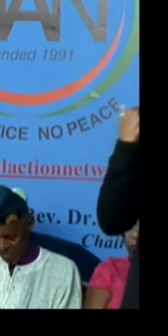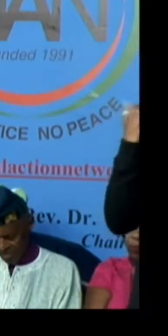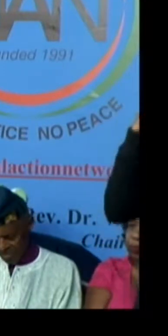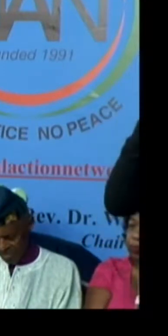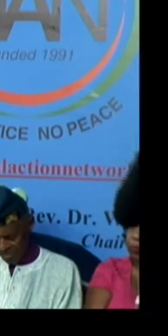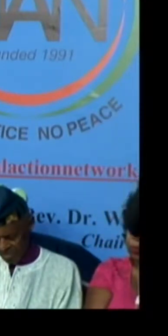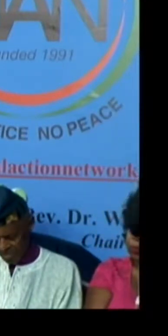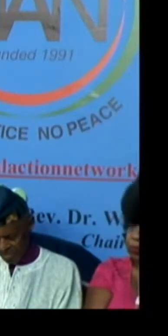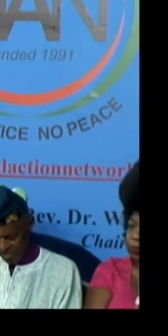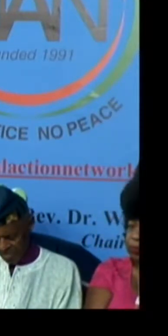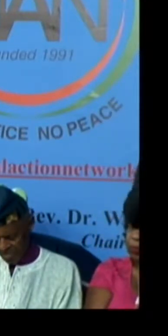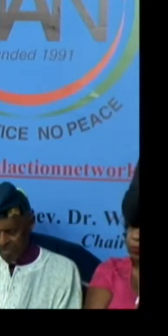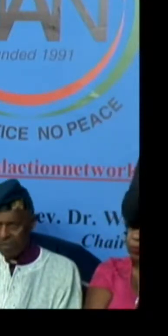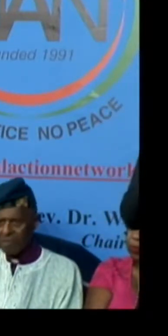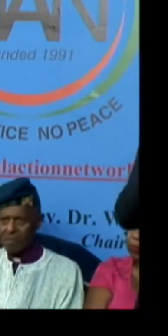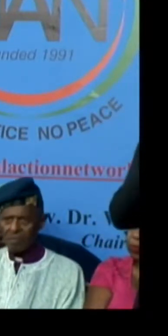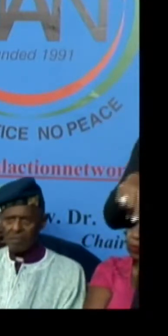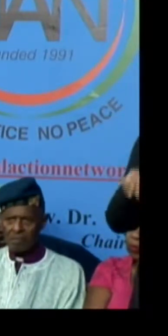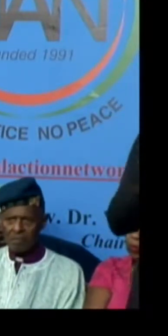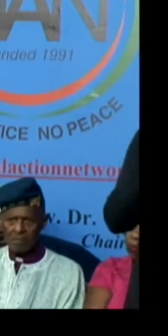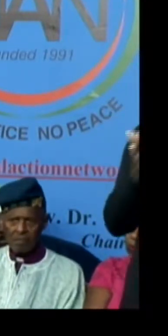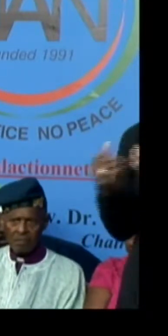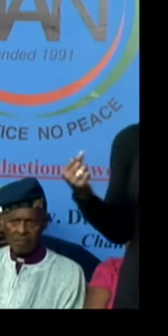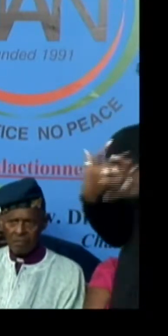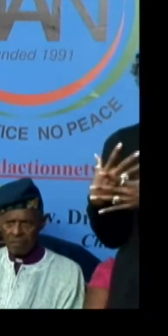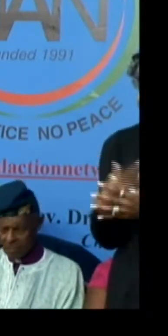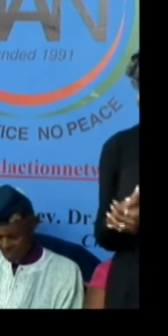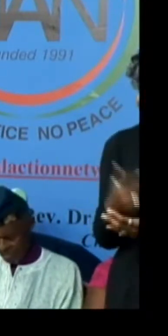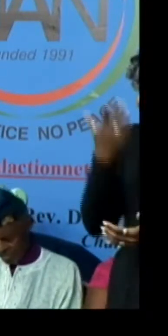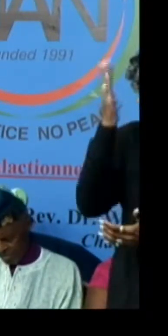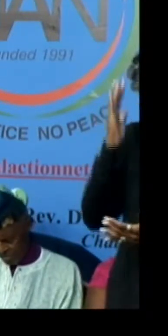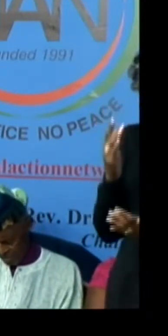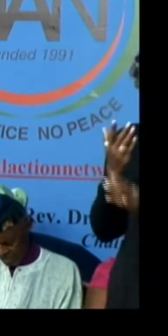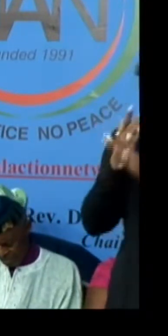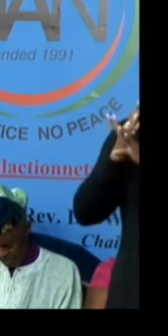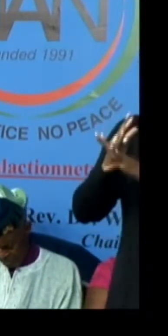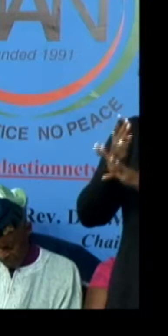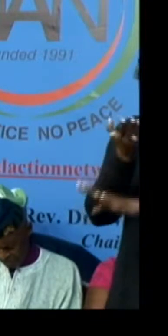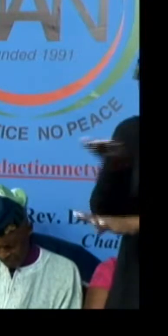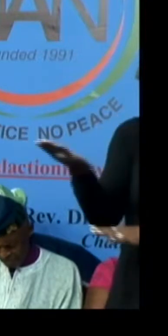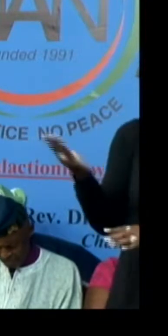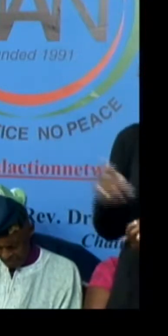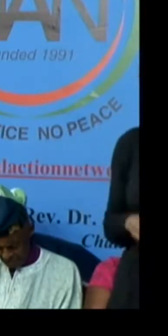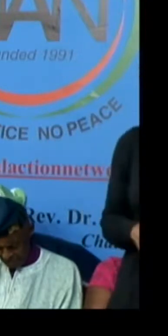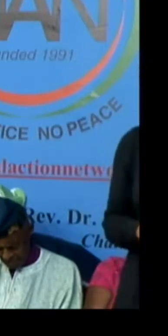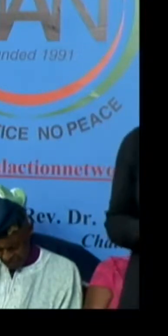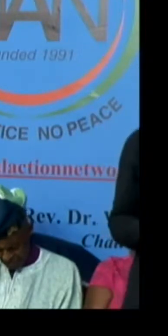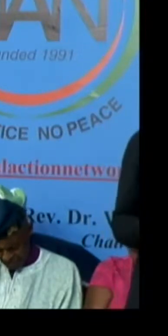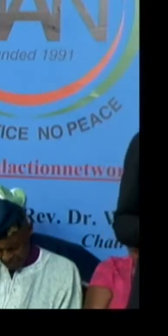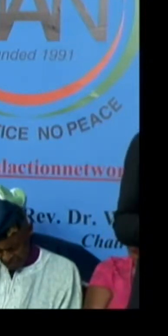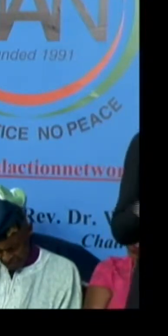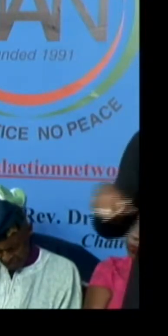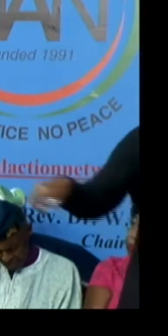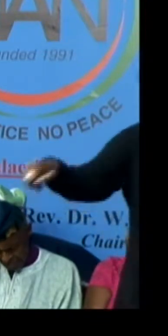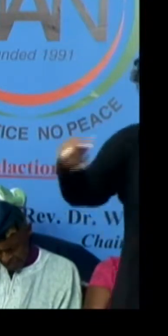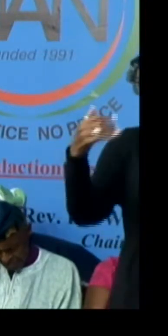One of the ways you can tell that you reached the level of spiritual maturity is that you lose all fear.